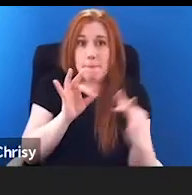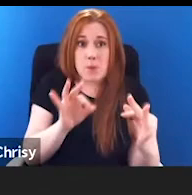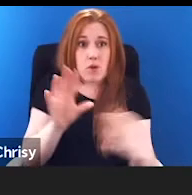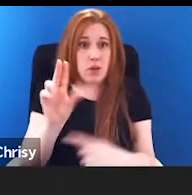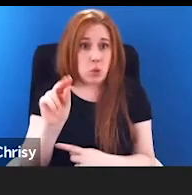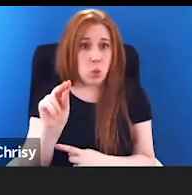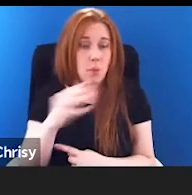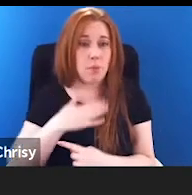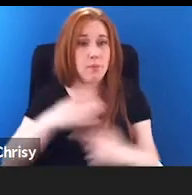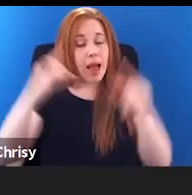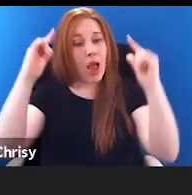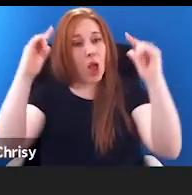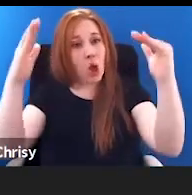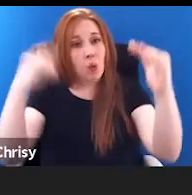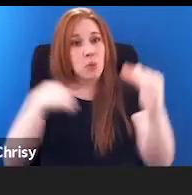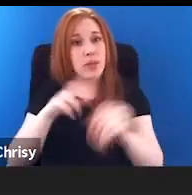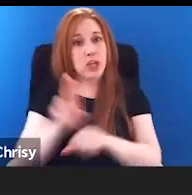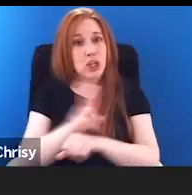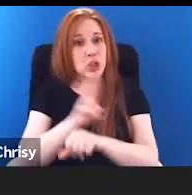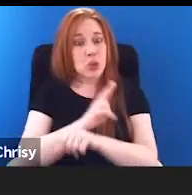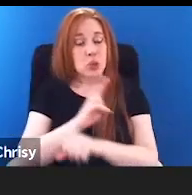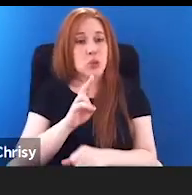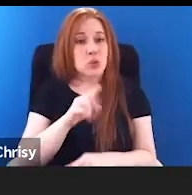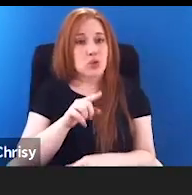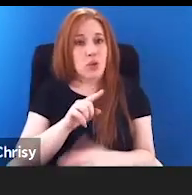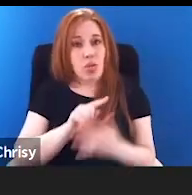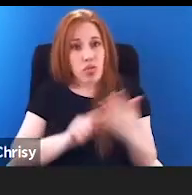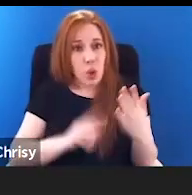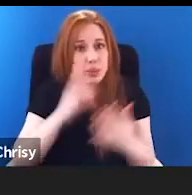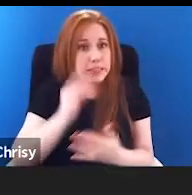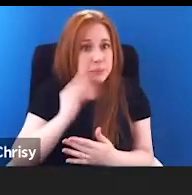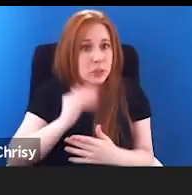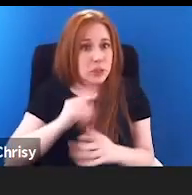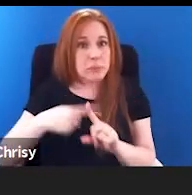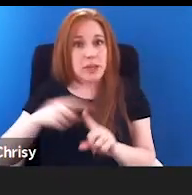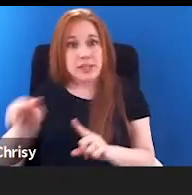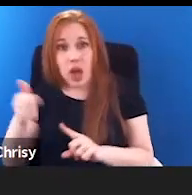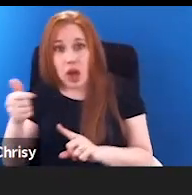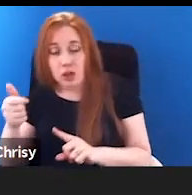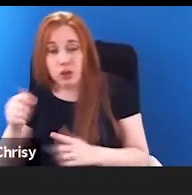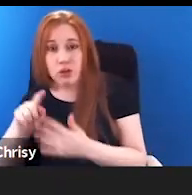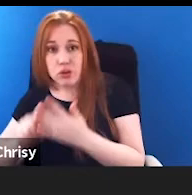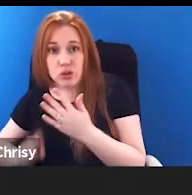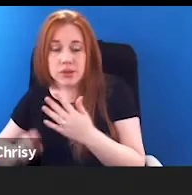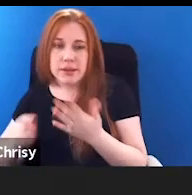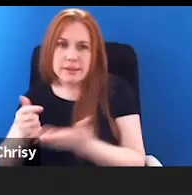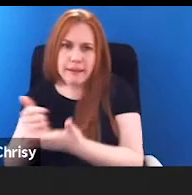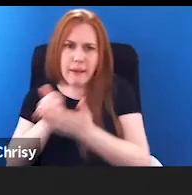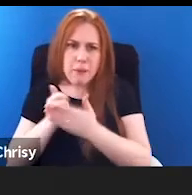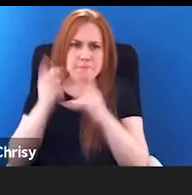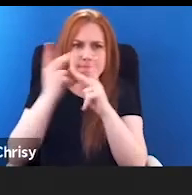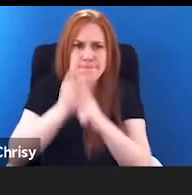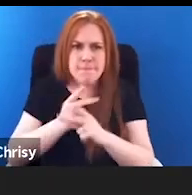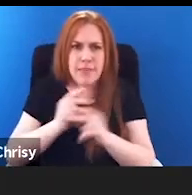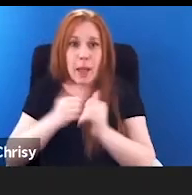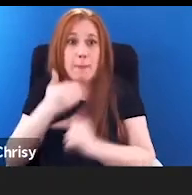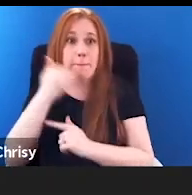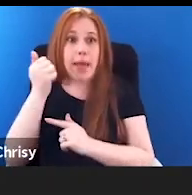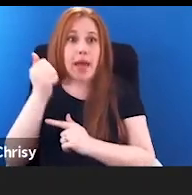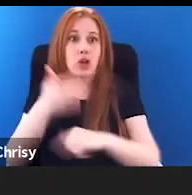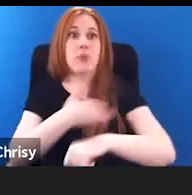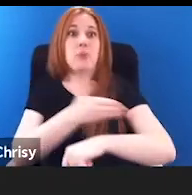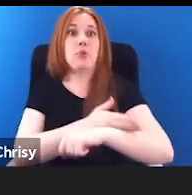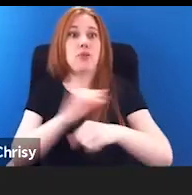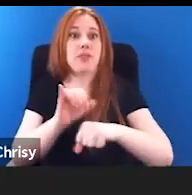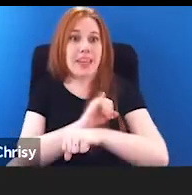that we can use those experiences along with the others to really help figure out how to better perfect the industry and the